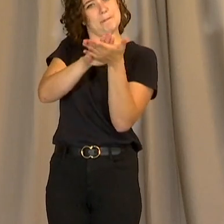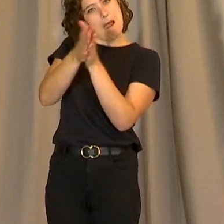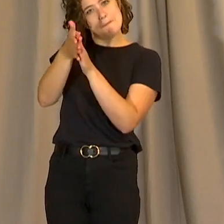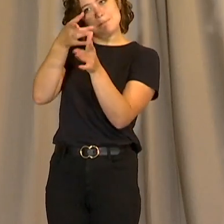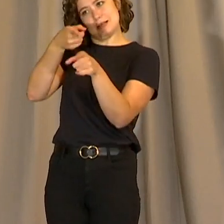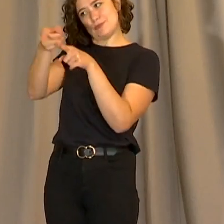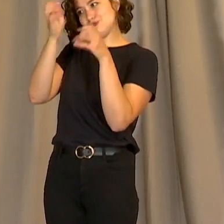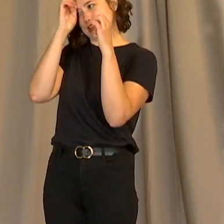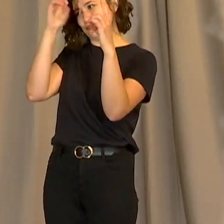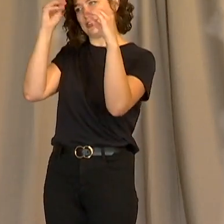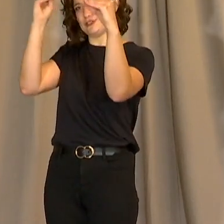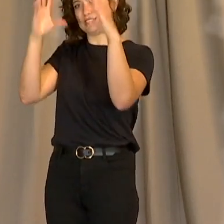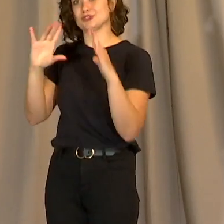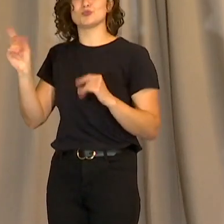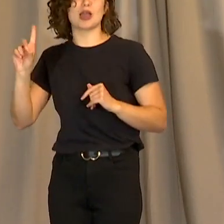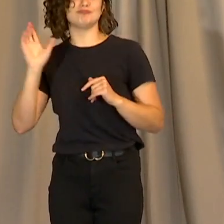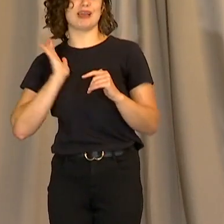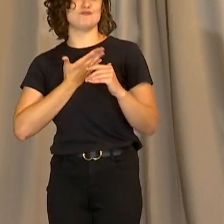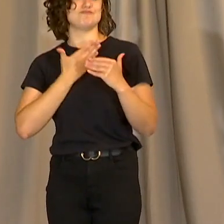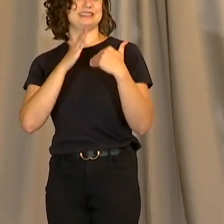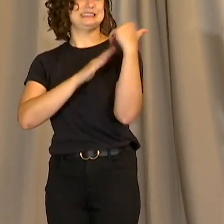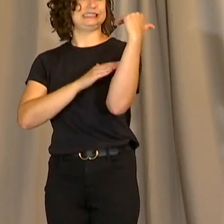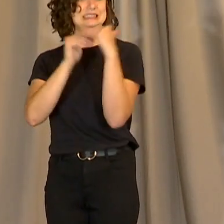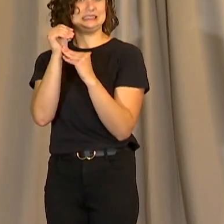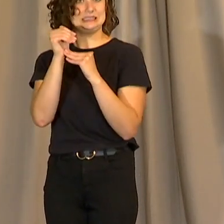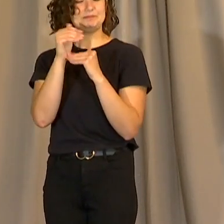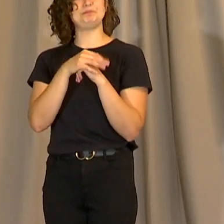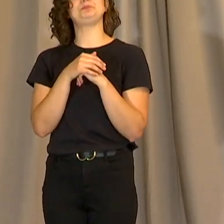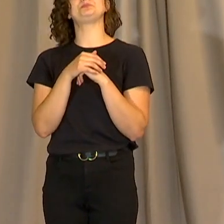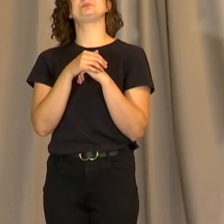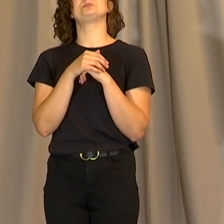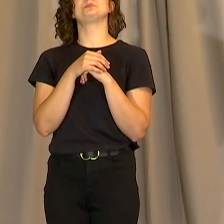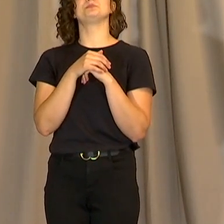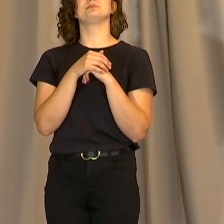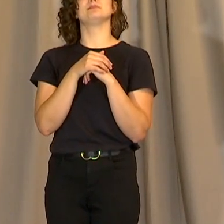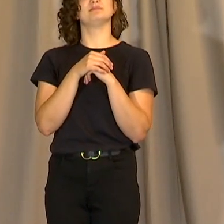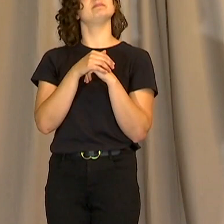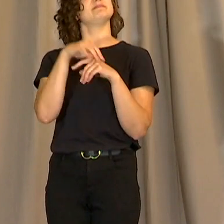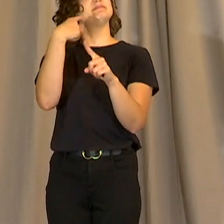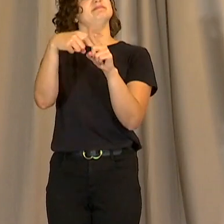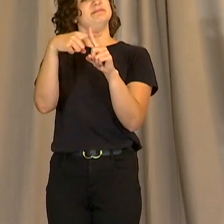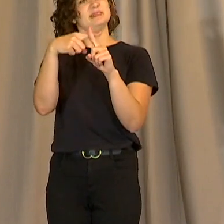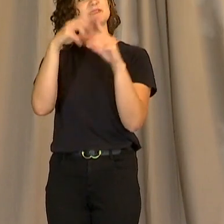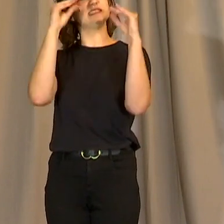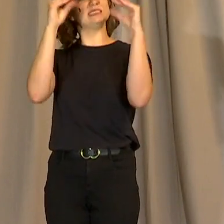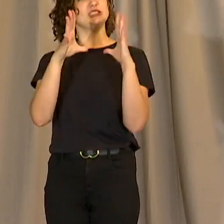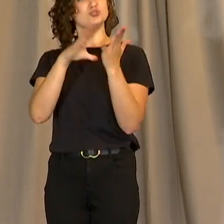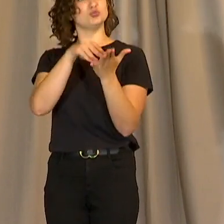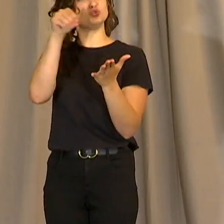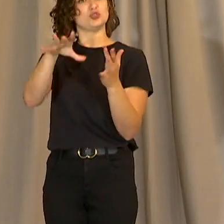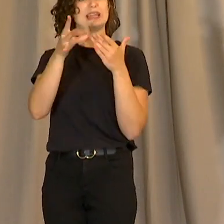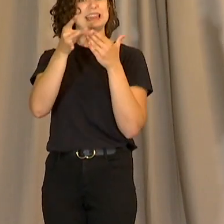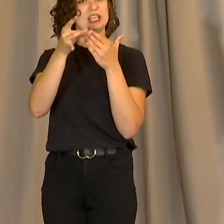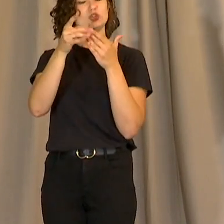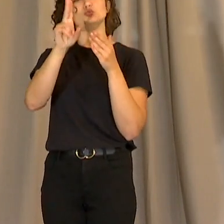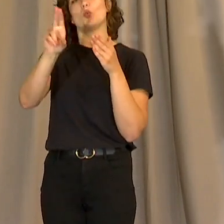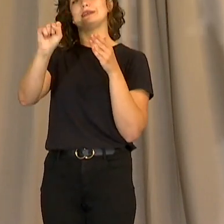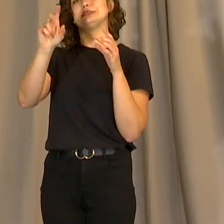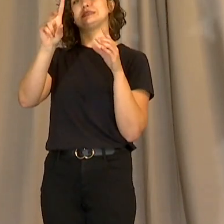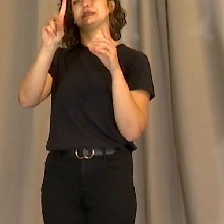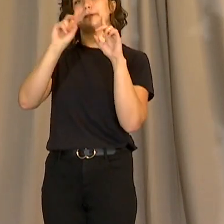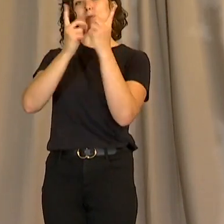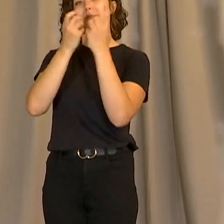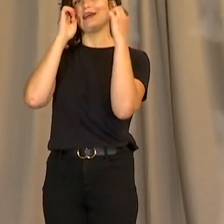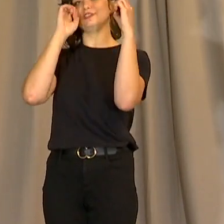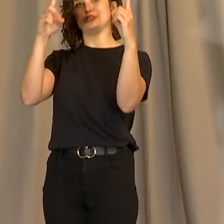our building. We also have a teacher student leader U.S. Department of Education grant of